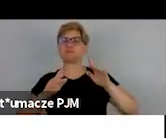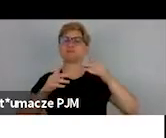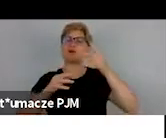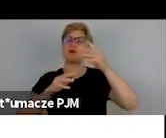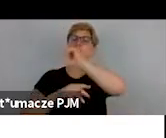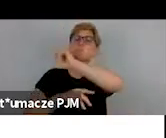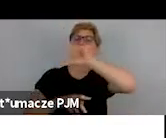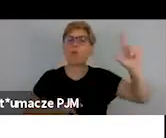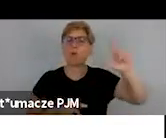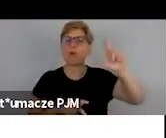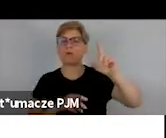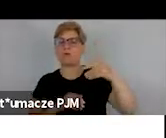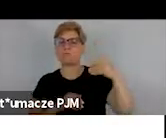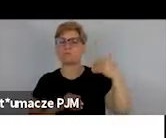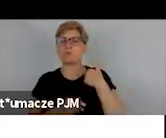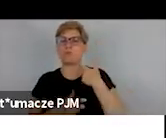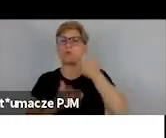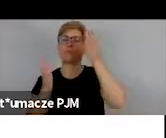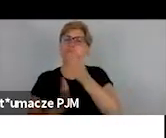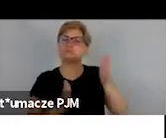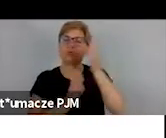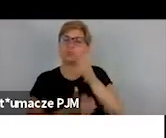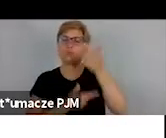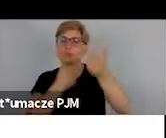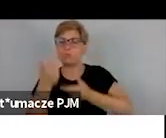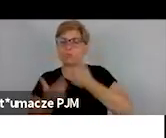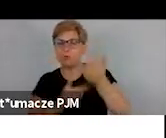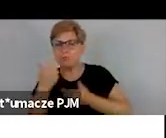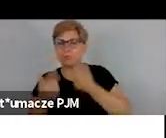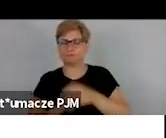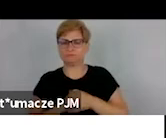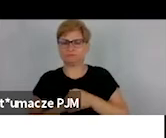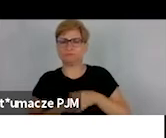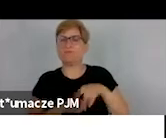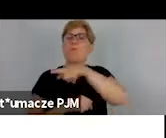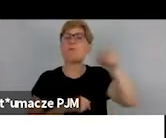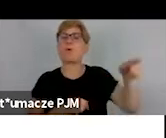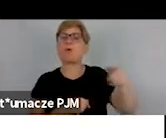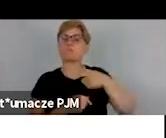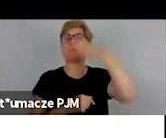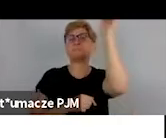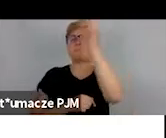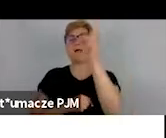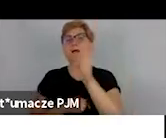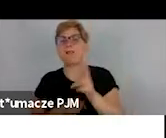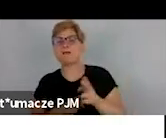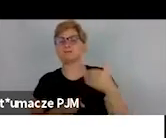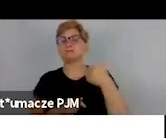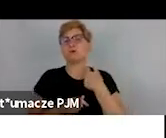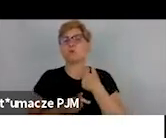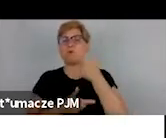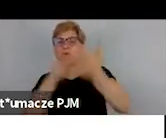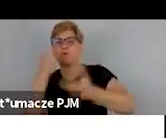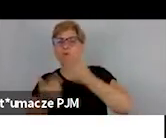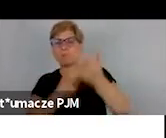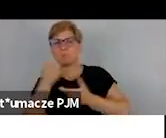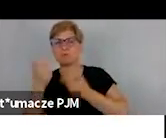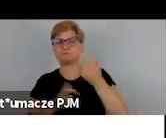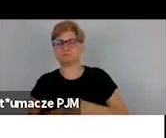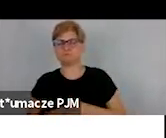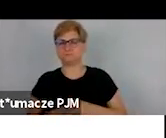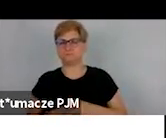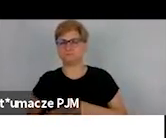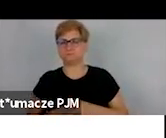came, and at the far left, I don't have that picture here, it was obviously a group of women. They painted with a